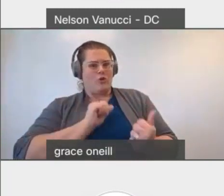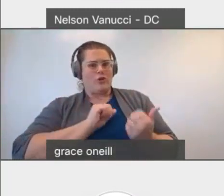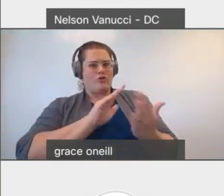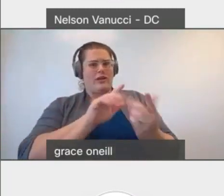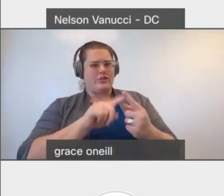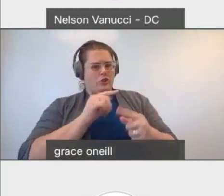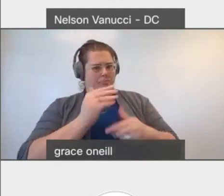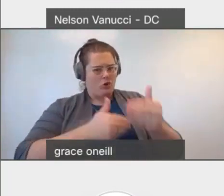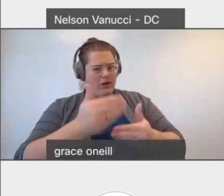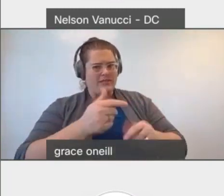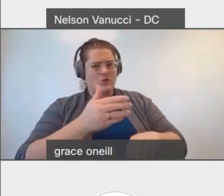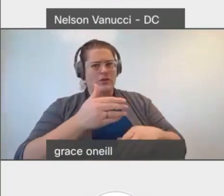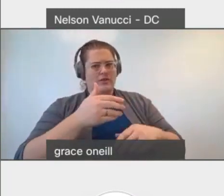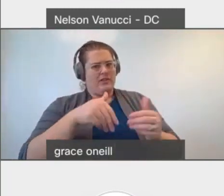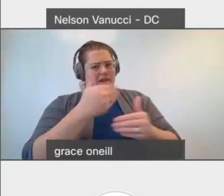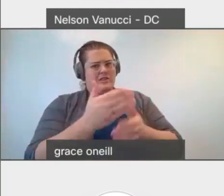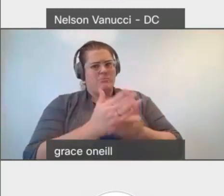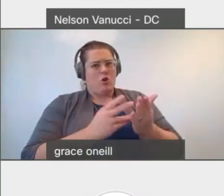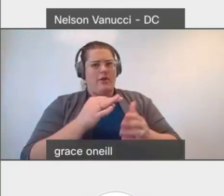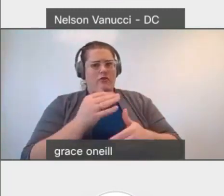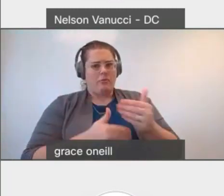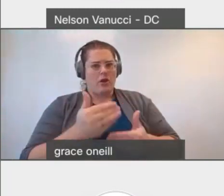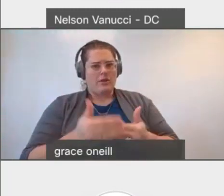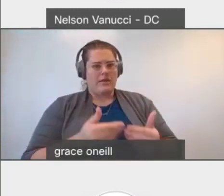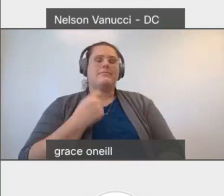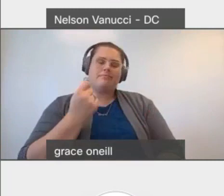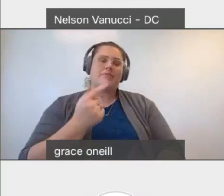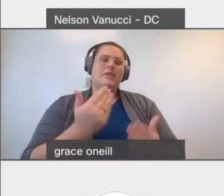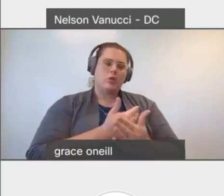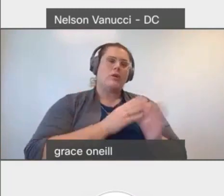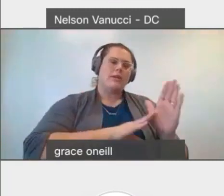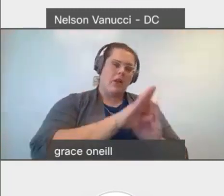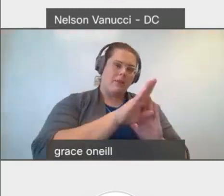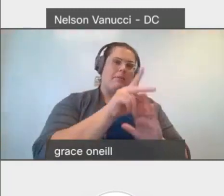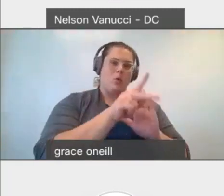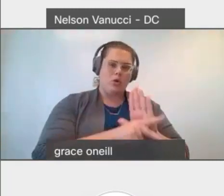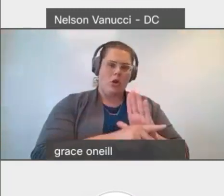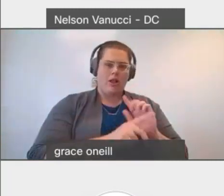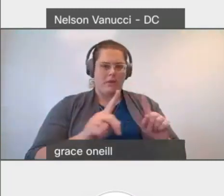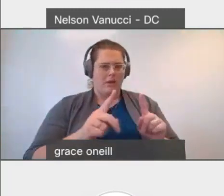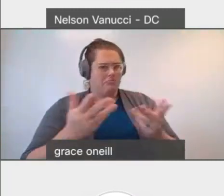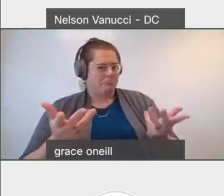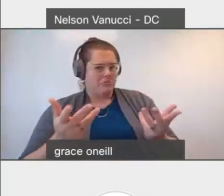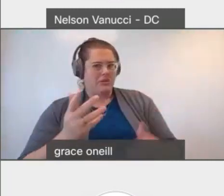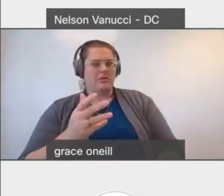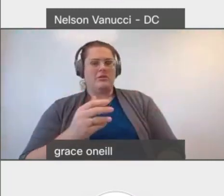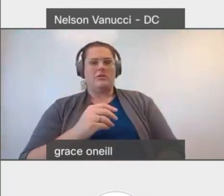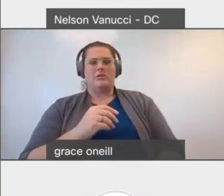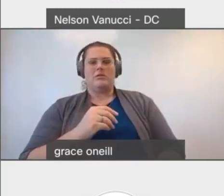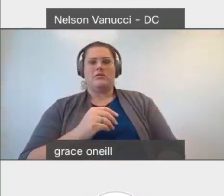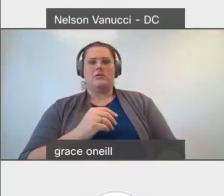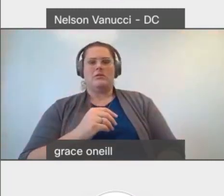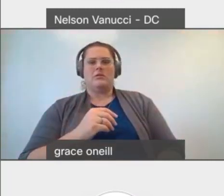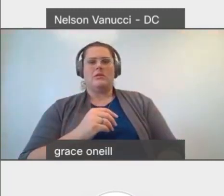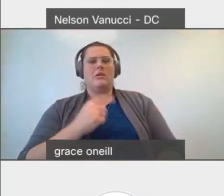to the next steps in this process, notwithstanding the new development protocol? our vacancies closed for underperforming